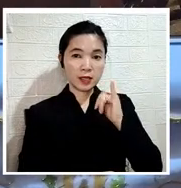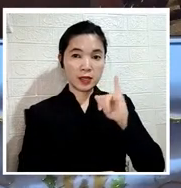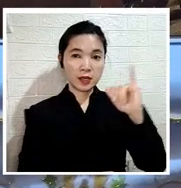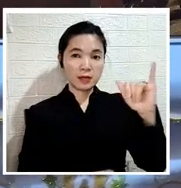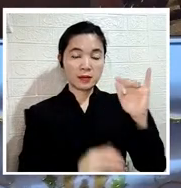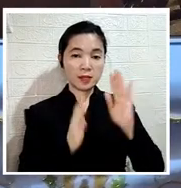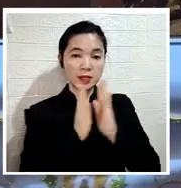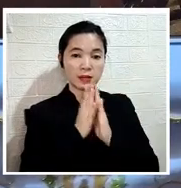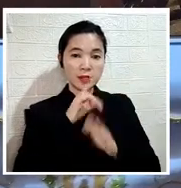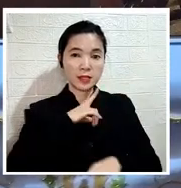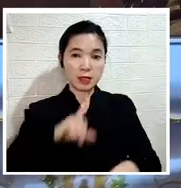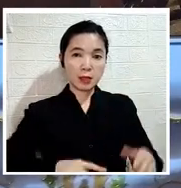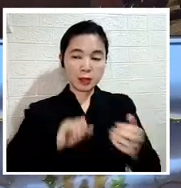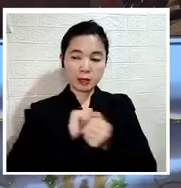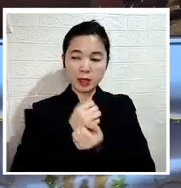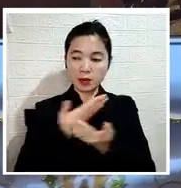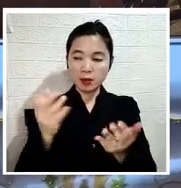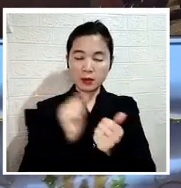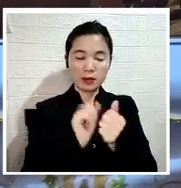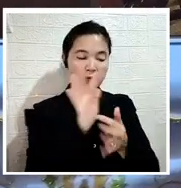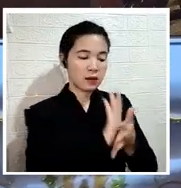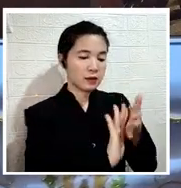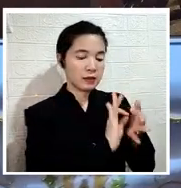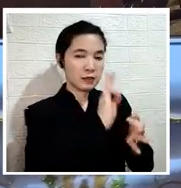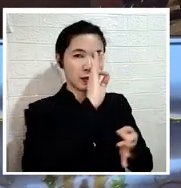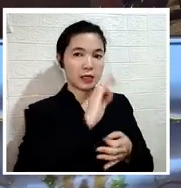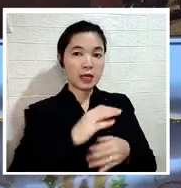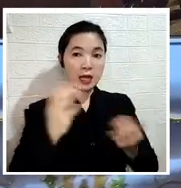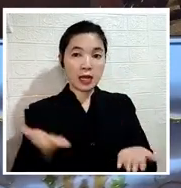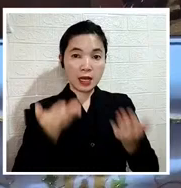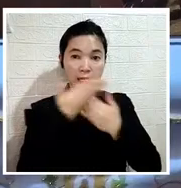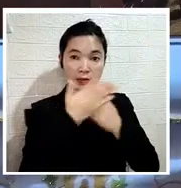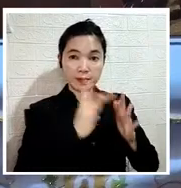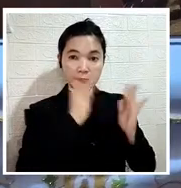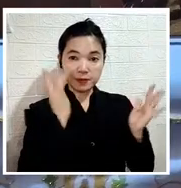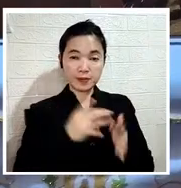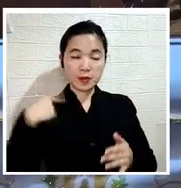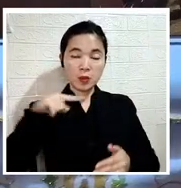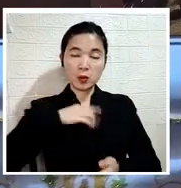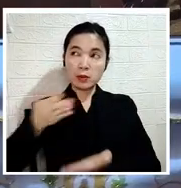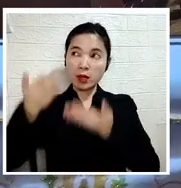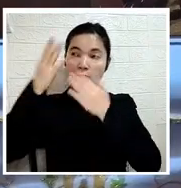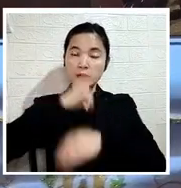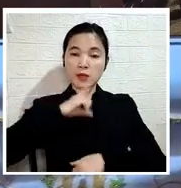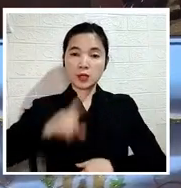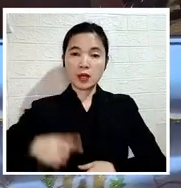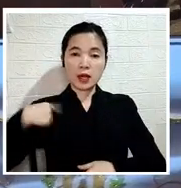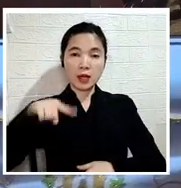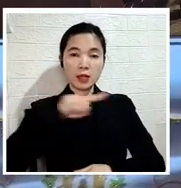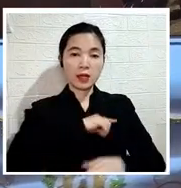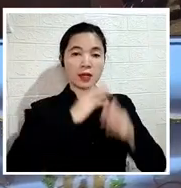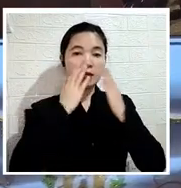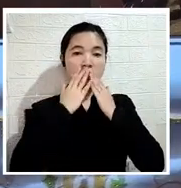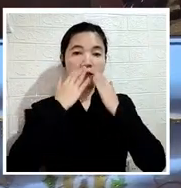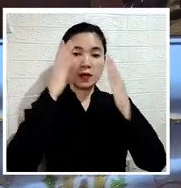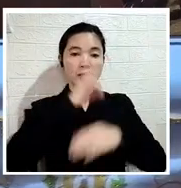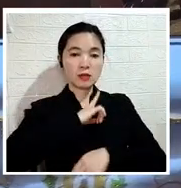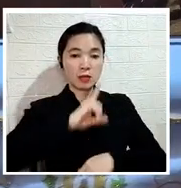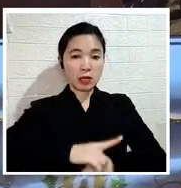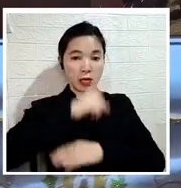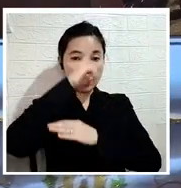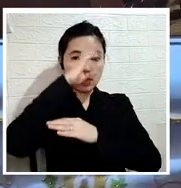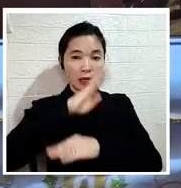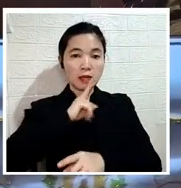Lord be with you. And with your spirit. Lift up your hearts. We lift them up to the Lord. Let us give thanks to the Lord our God. It is right